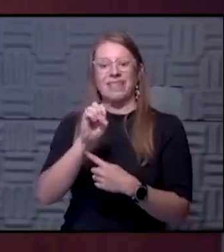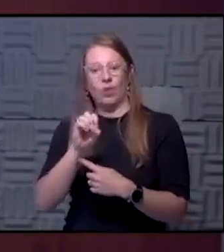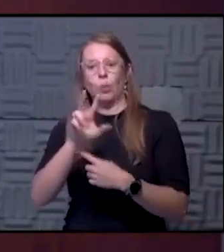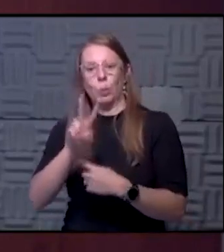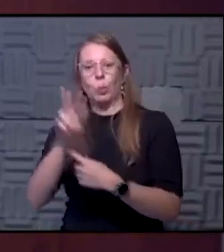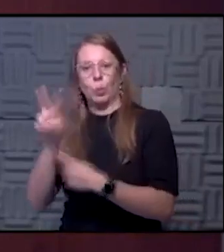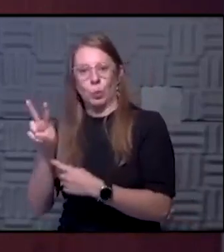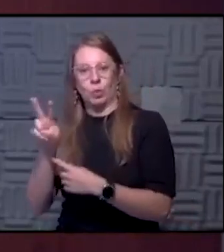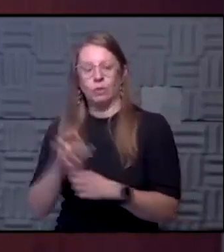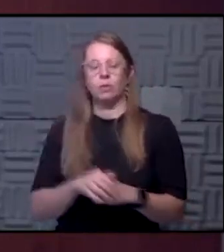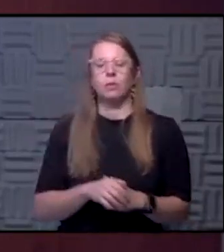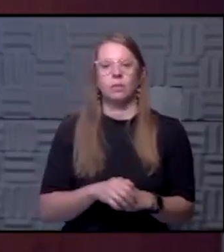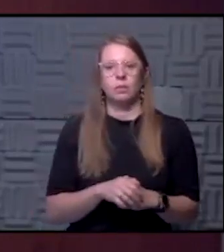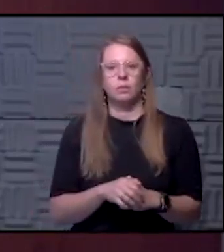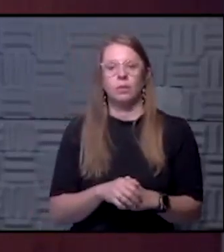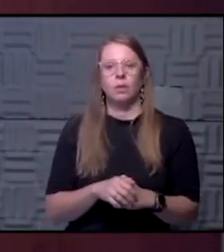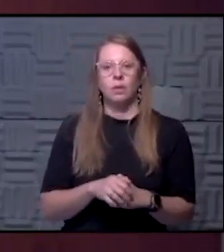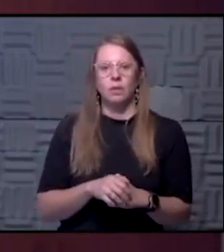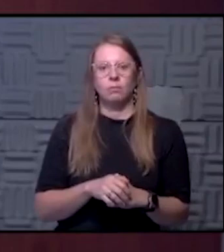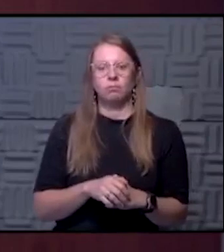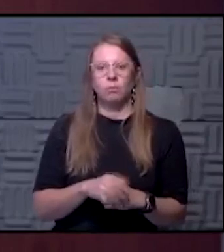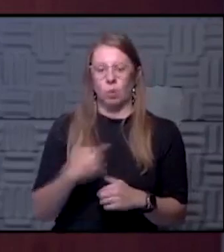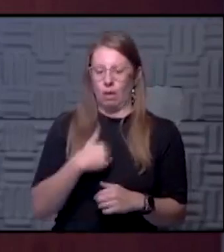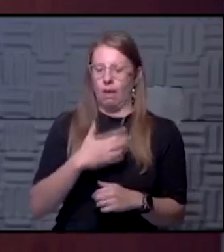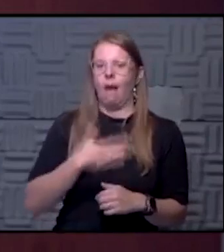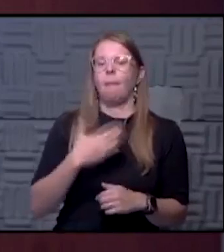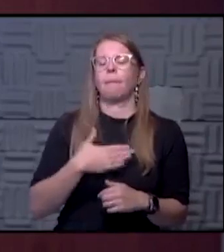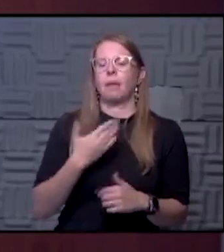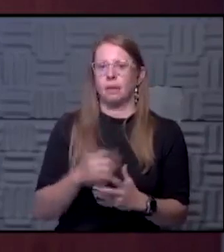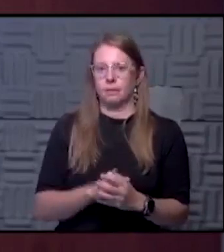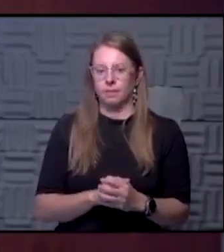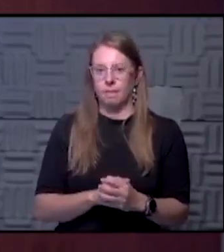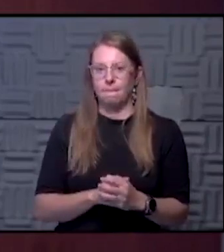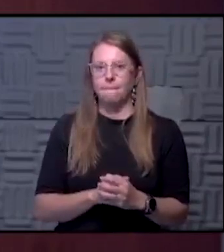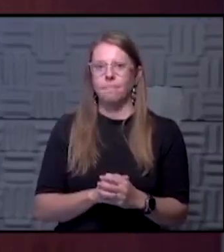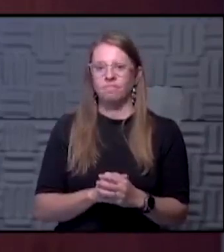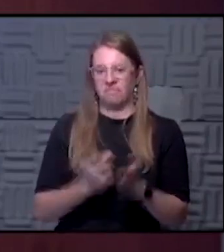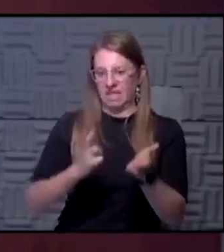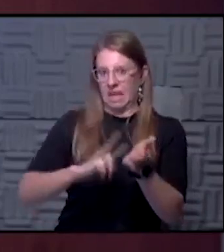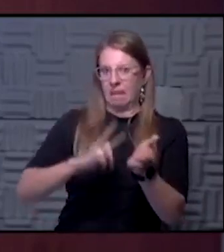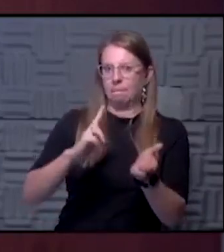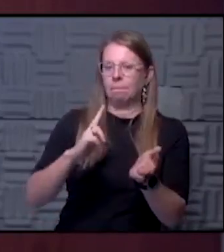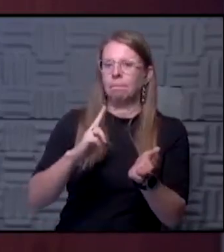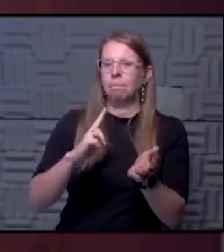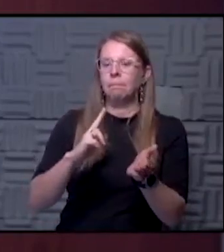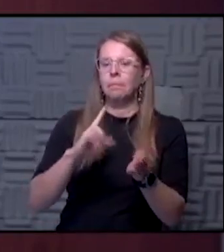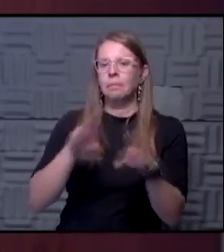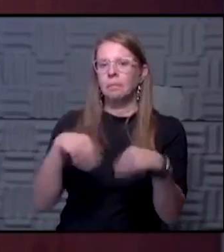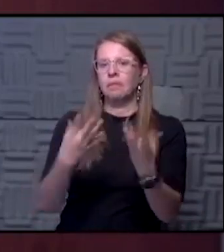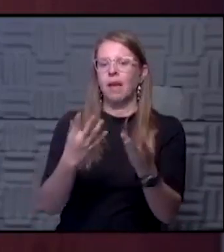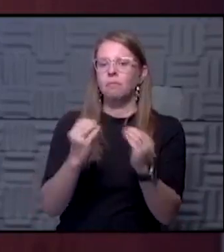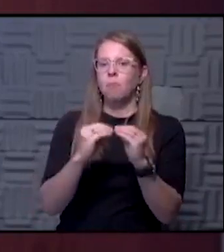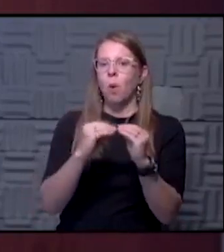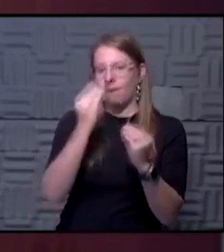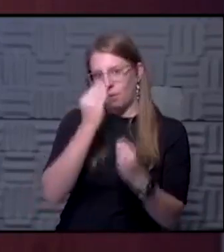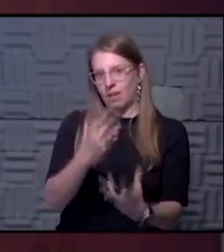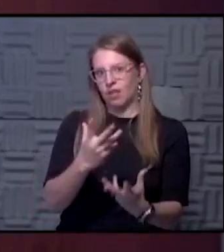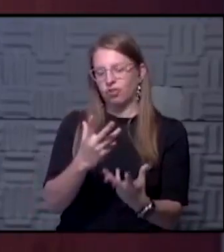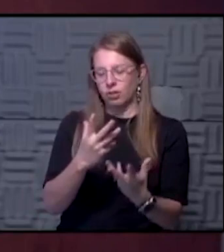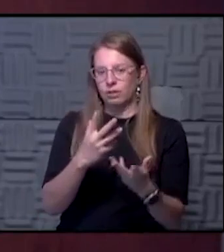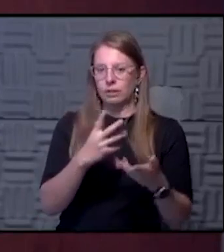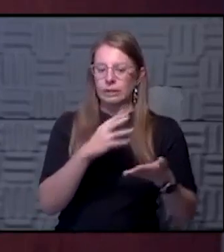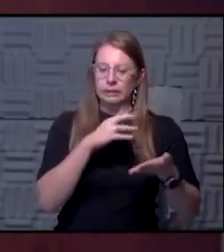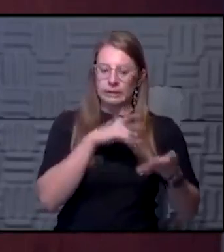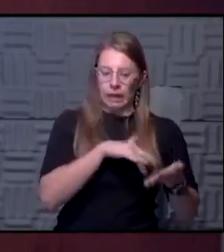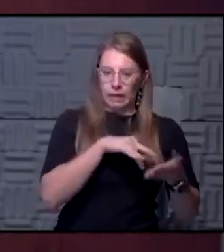588-4022. And we'll be happy to get that, get you signed up and give you more information about the study first to see if